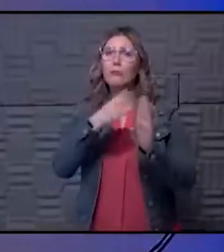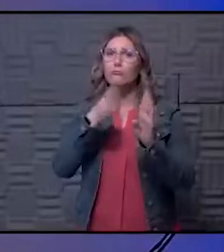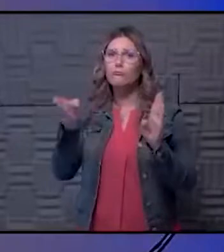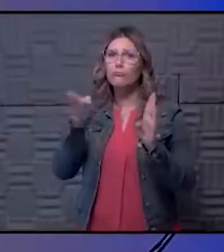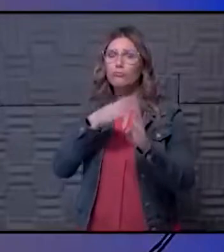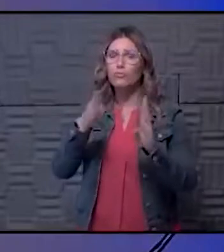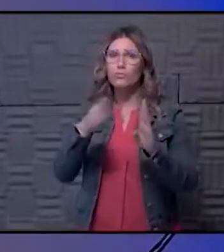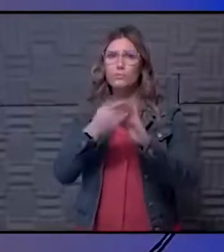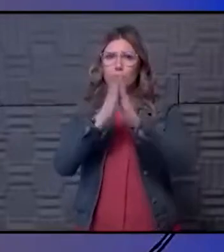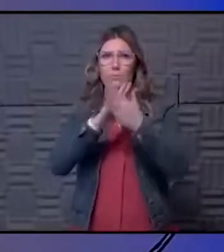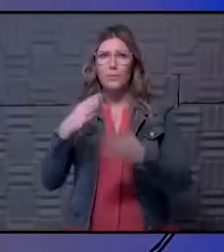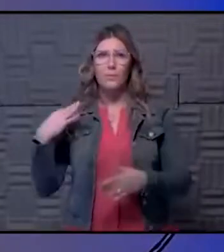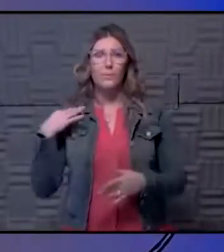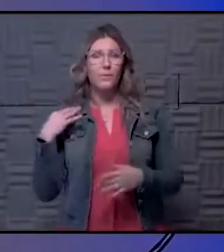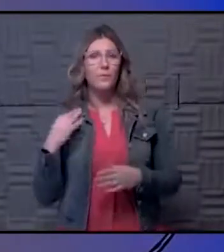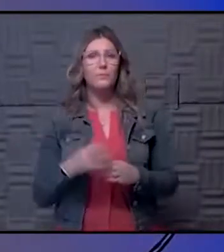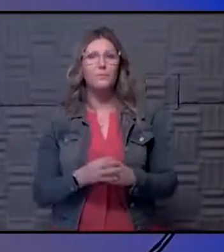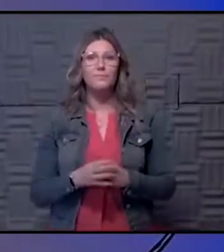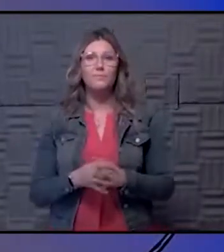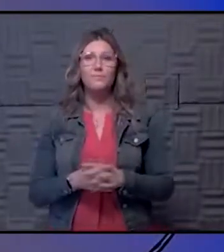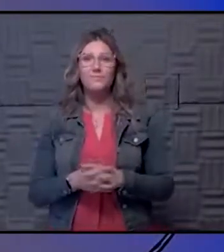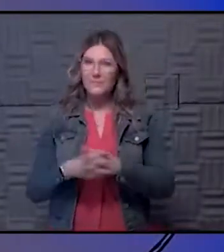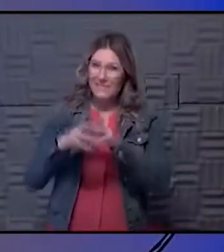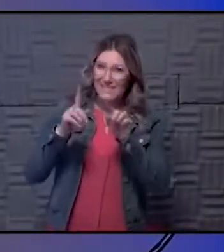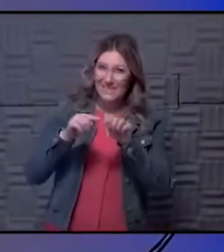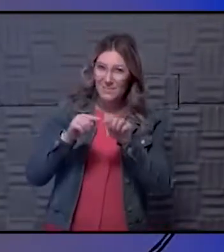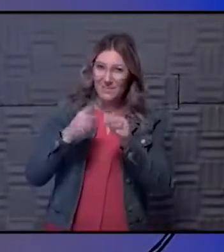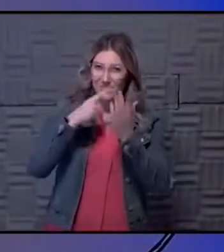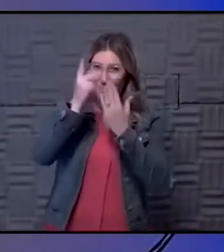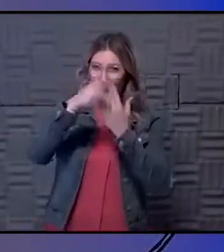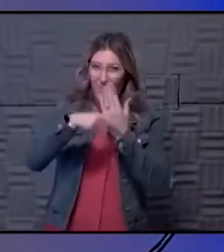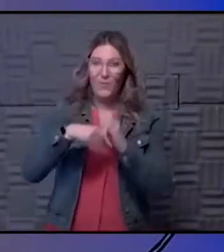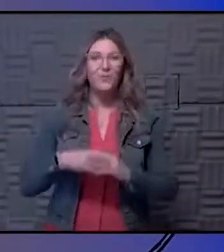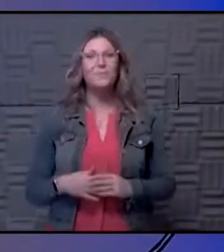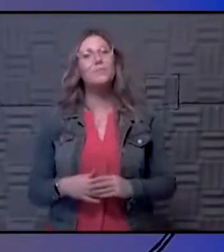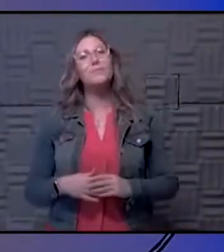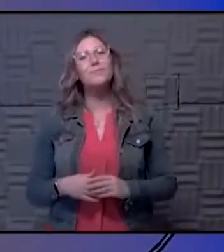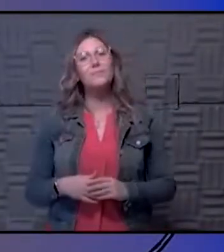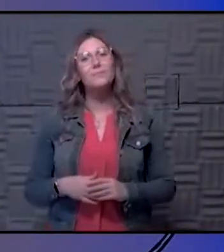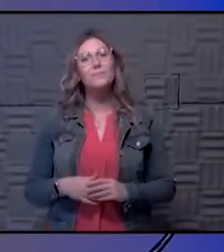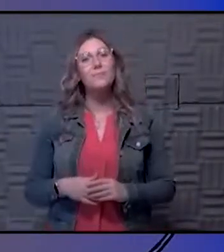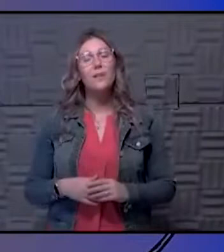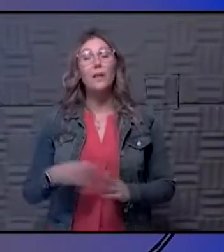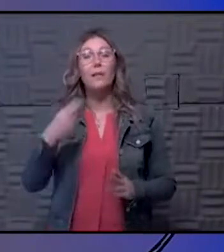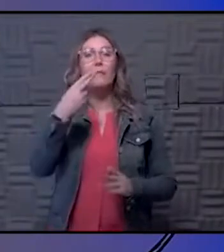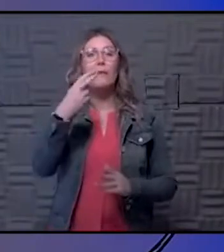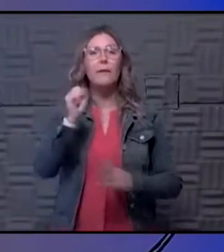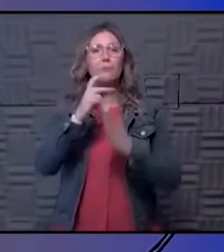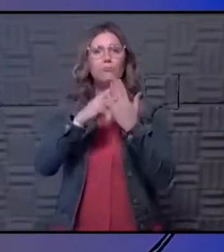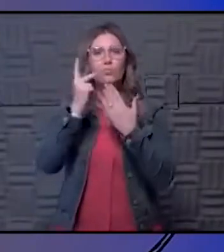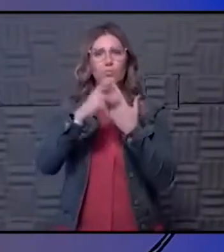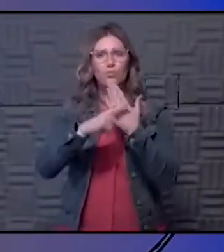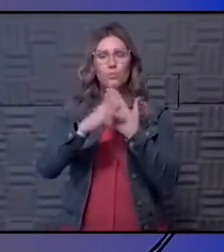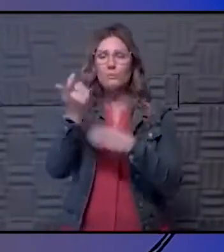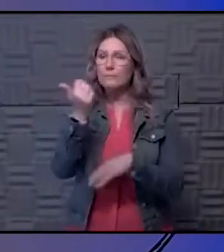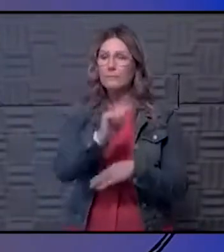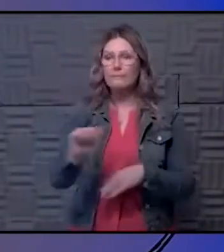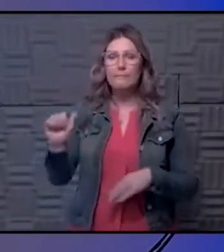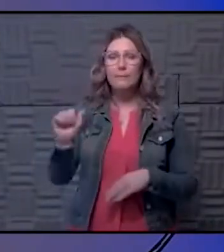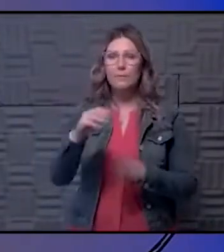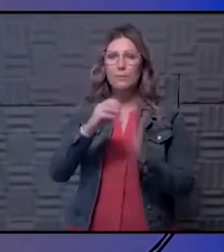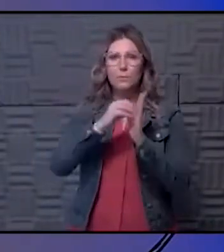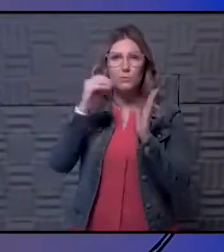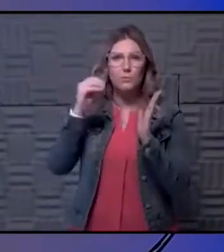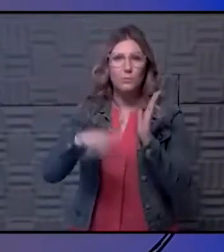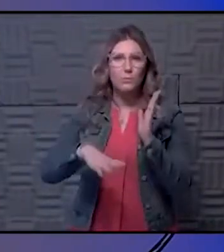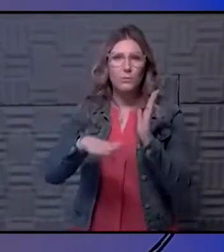Well, the age range, it kind of depends on the program, but our high school program is for any